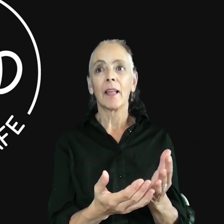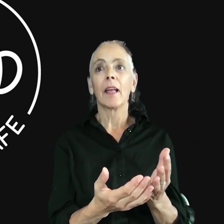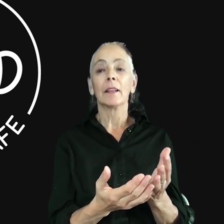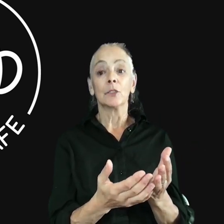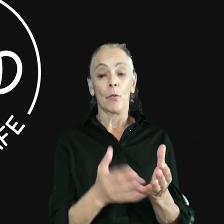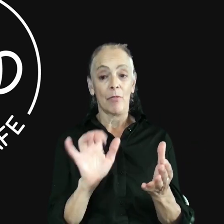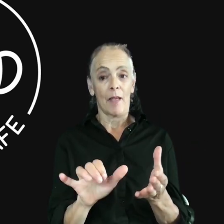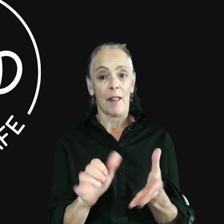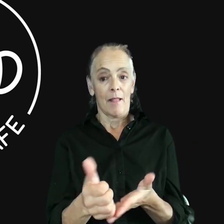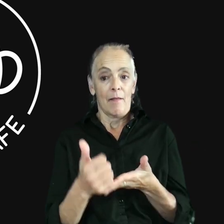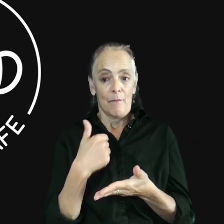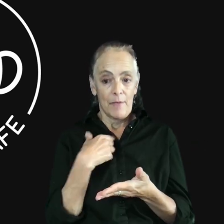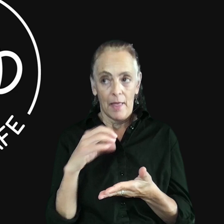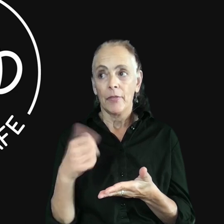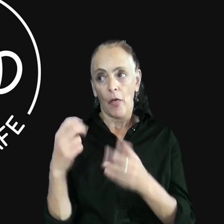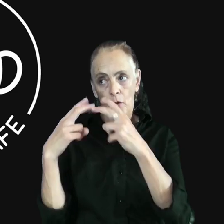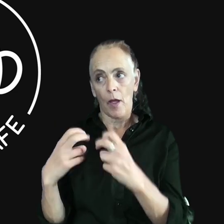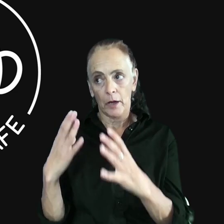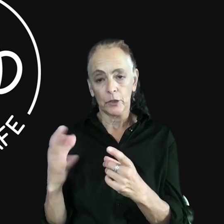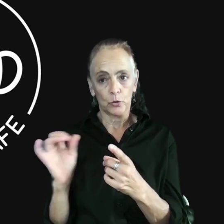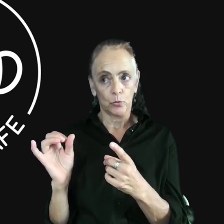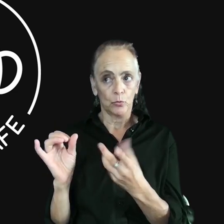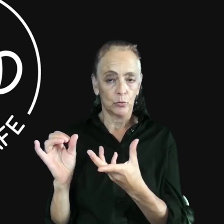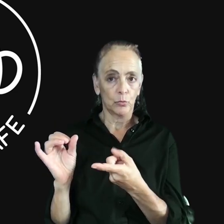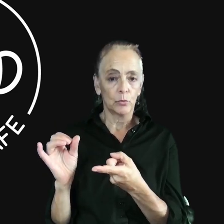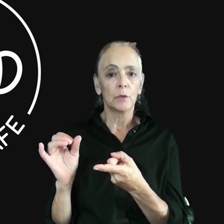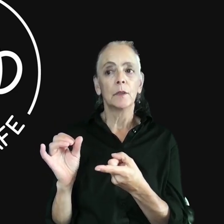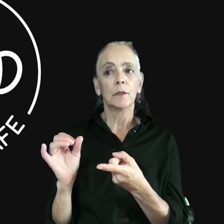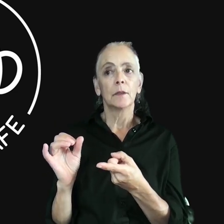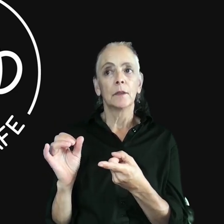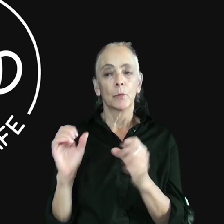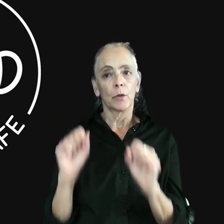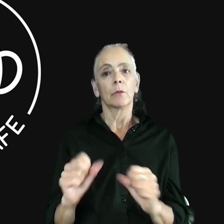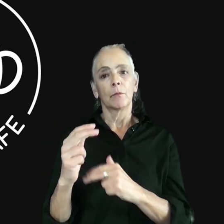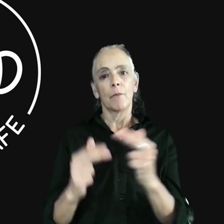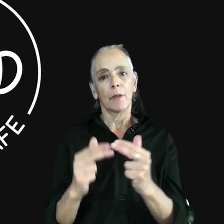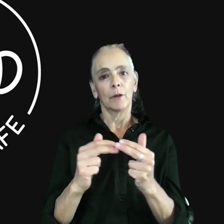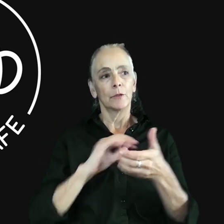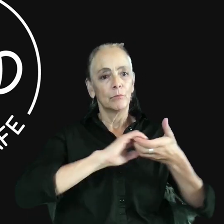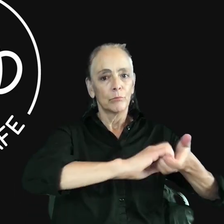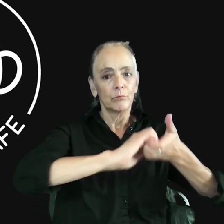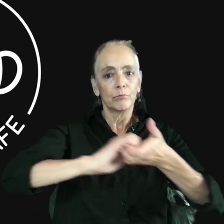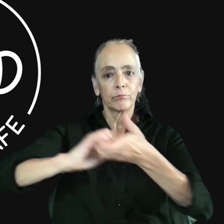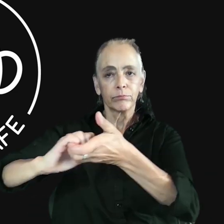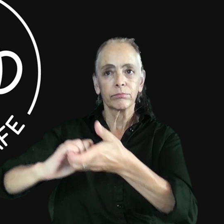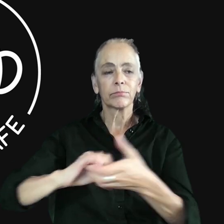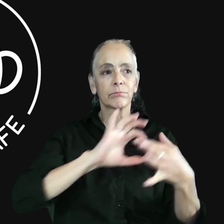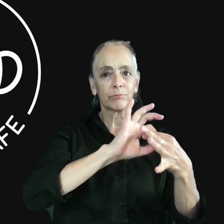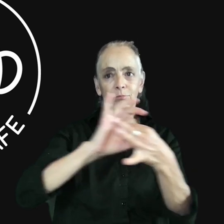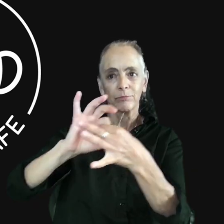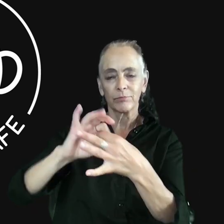specifically and also the other analysts that i was working with be able to build our partnerships and our relationships with the